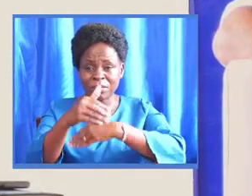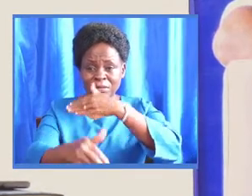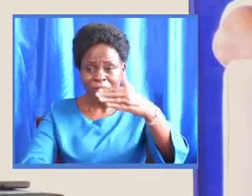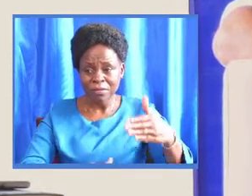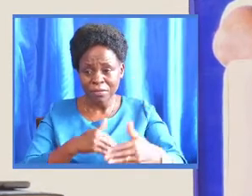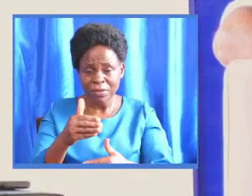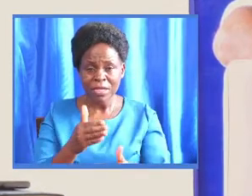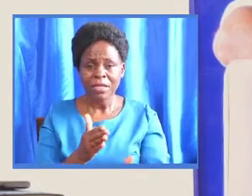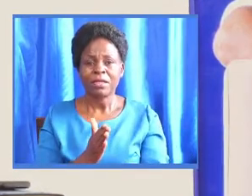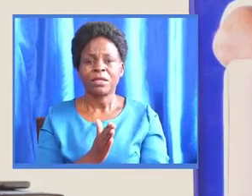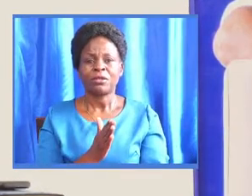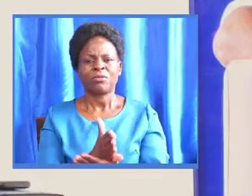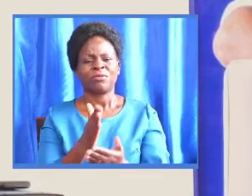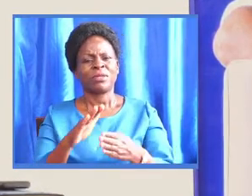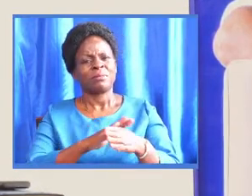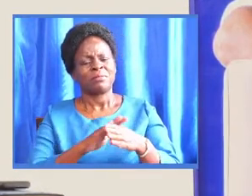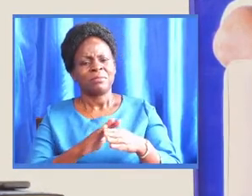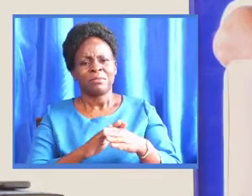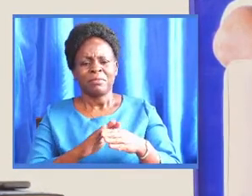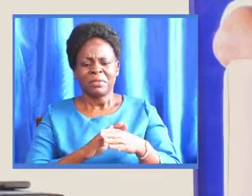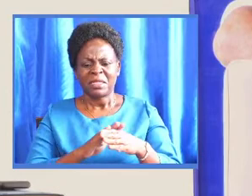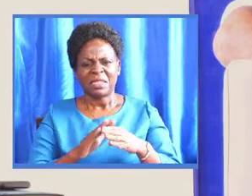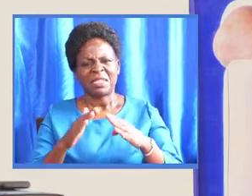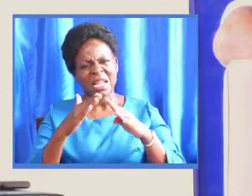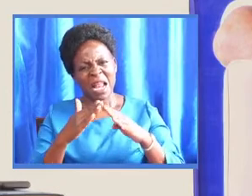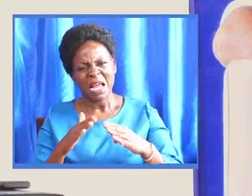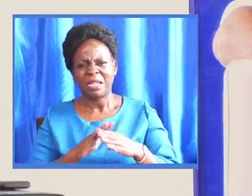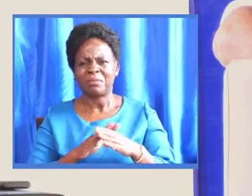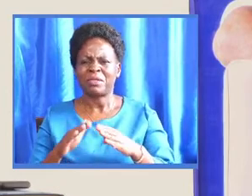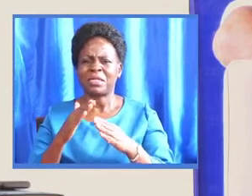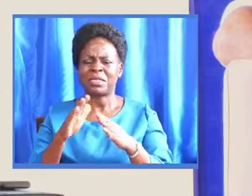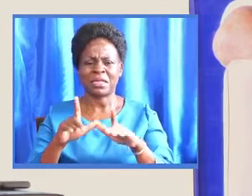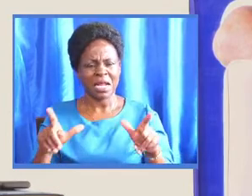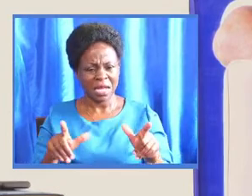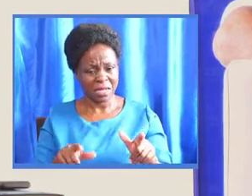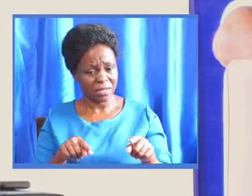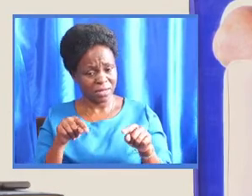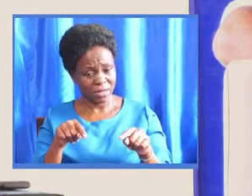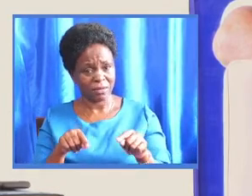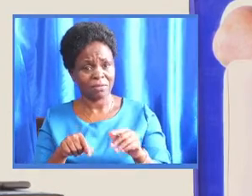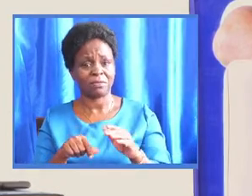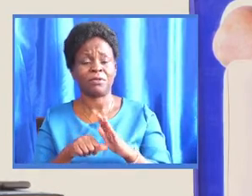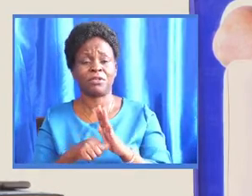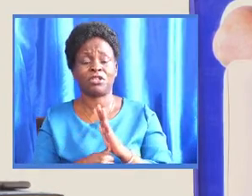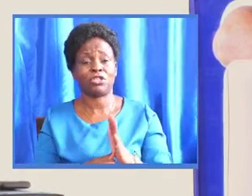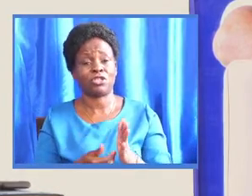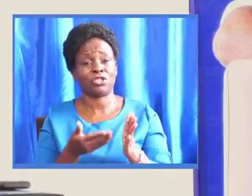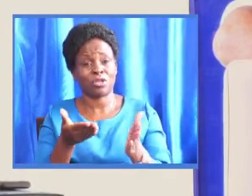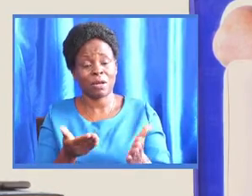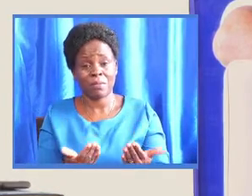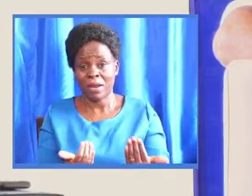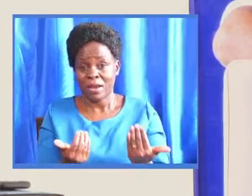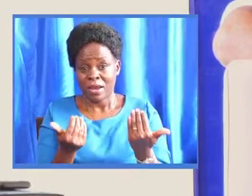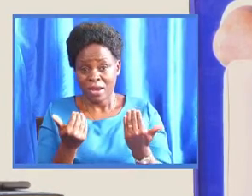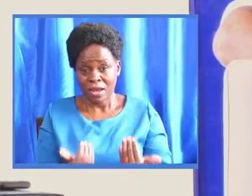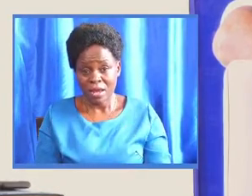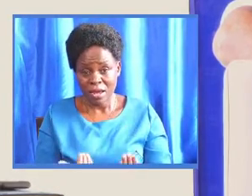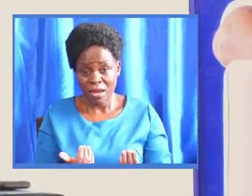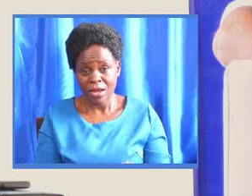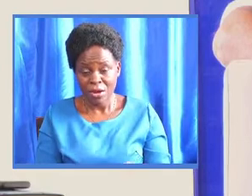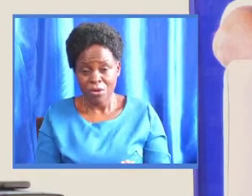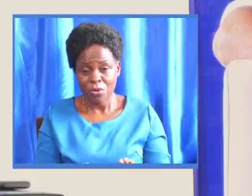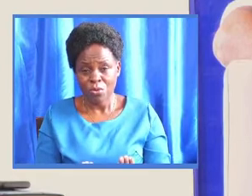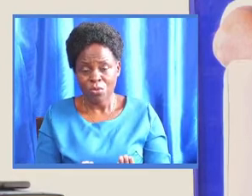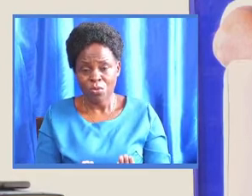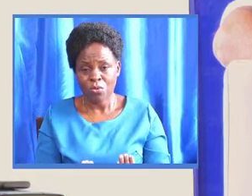the real estate sector also gets the multiplier effect and also thrives. So at the moment, it